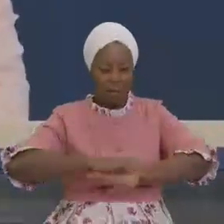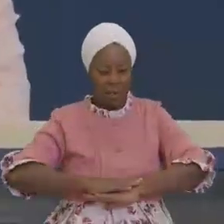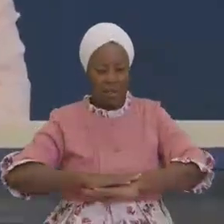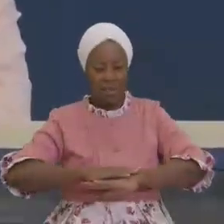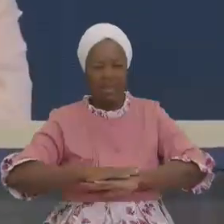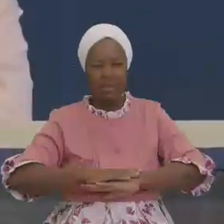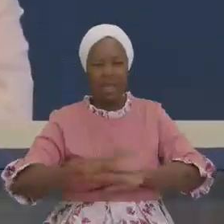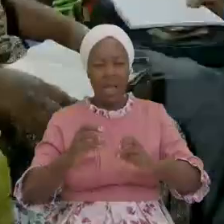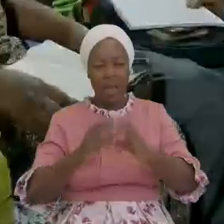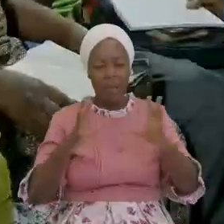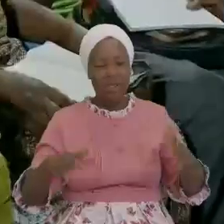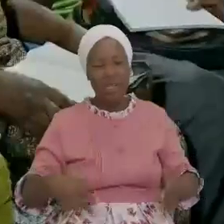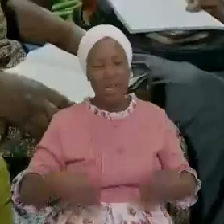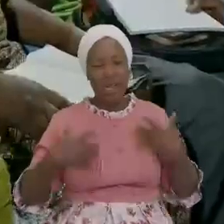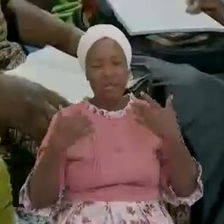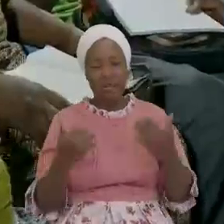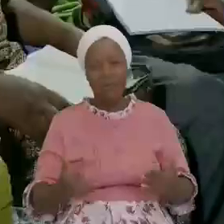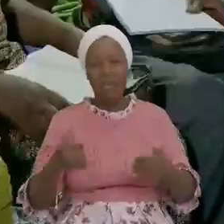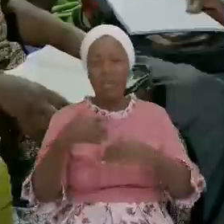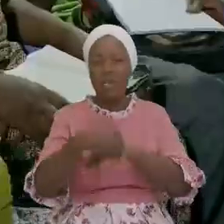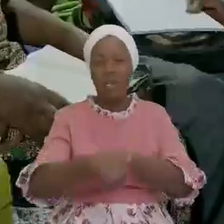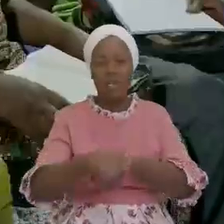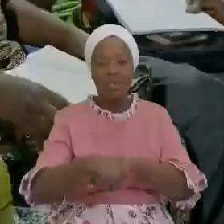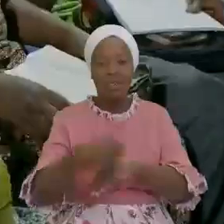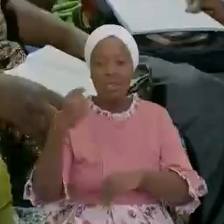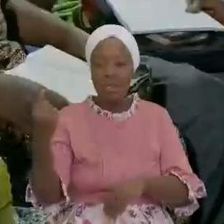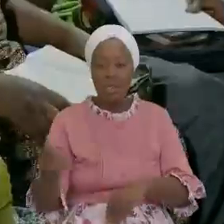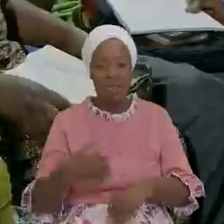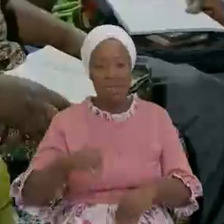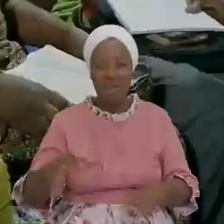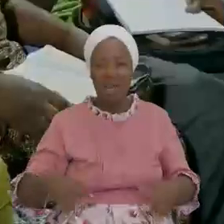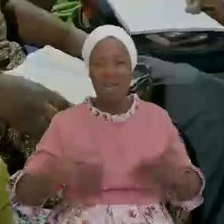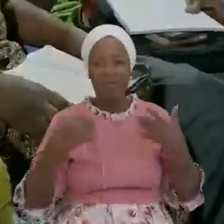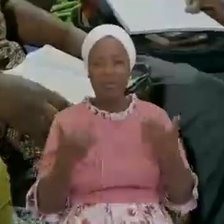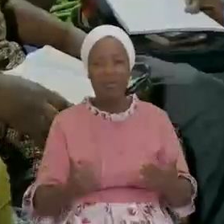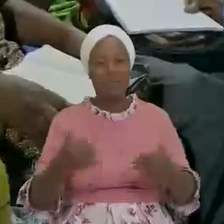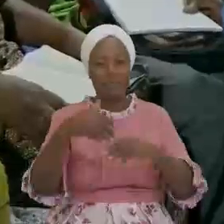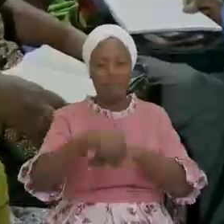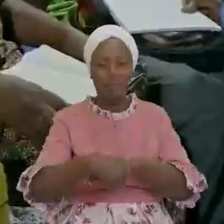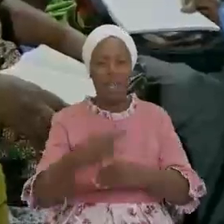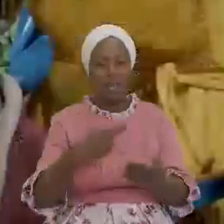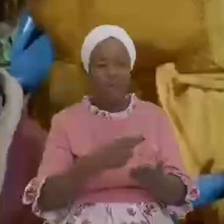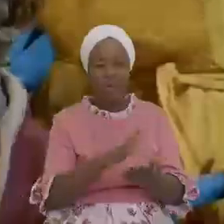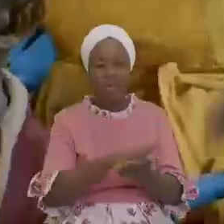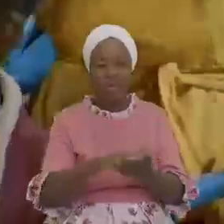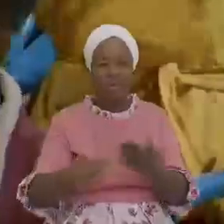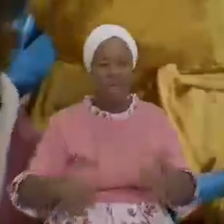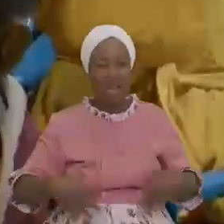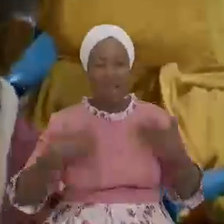Abundant life tonight. Eternal life tonight. Righteous life